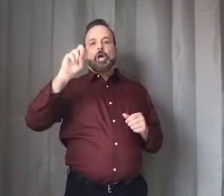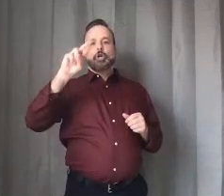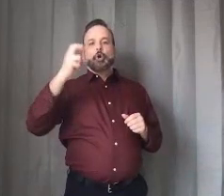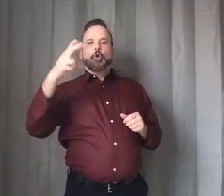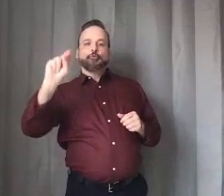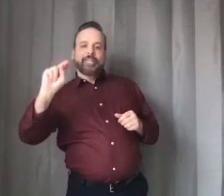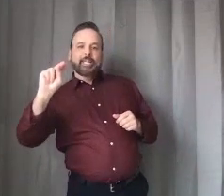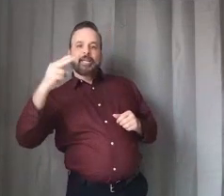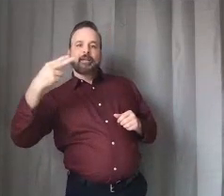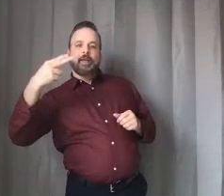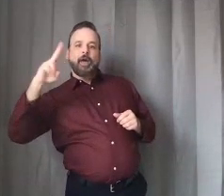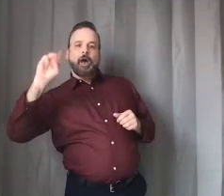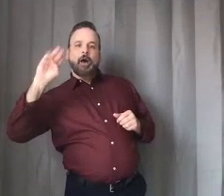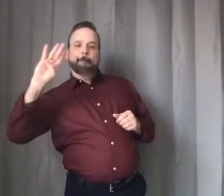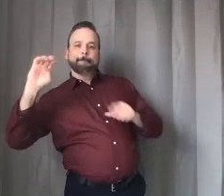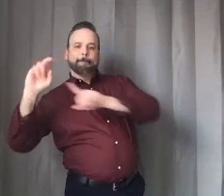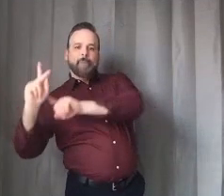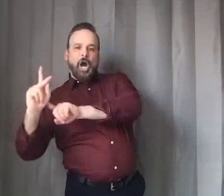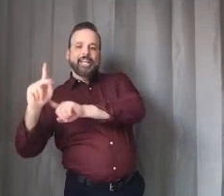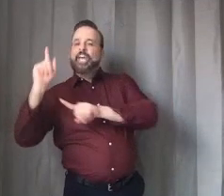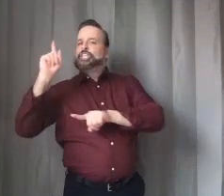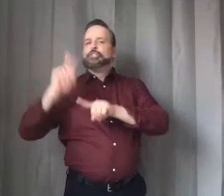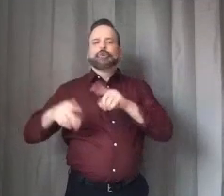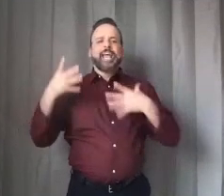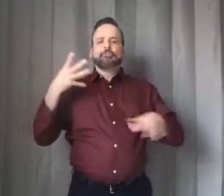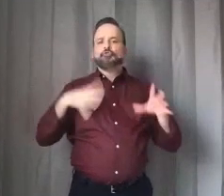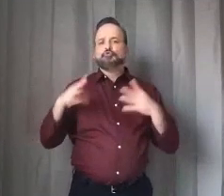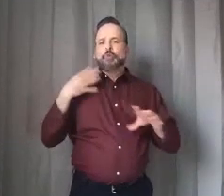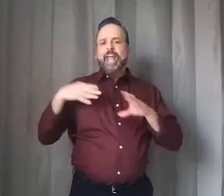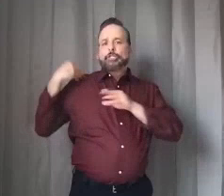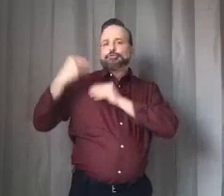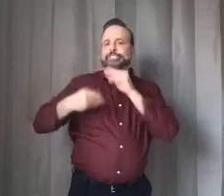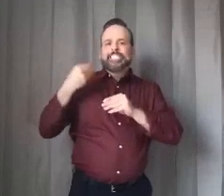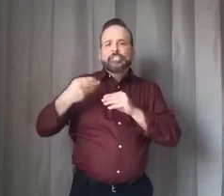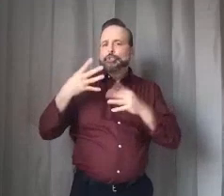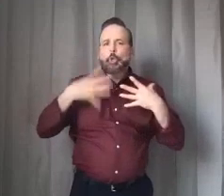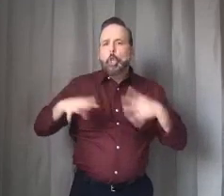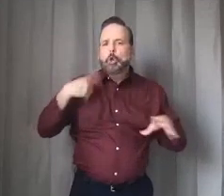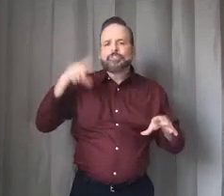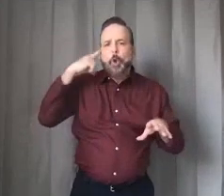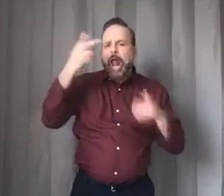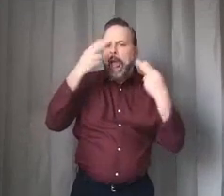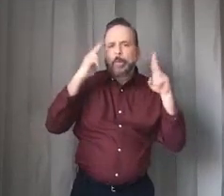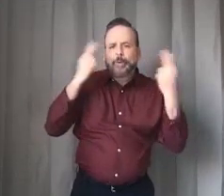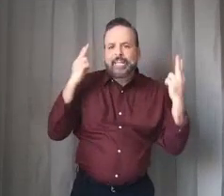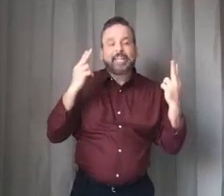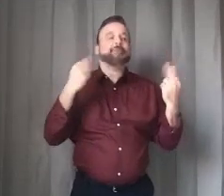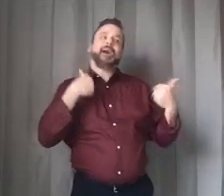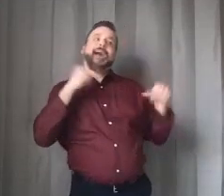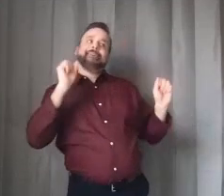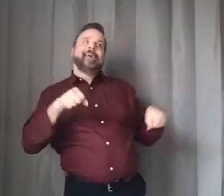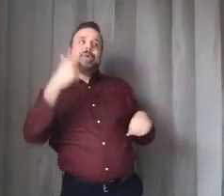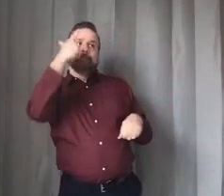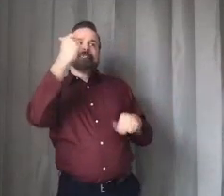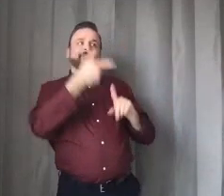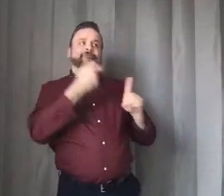know people are like, you can't wear traditional clothes as Halloween costumes, but I'm like, but I'm Korean, so I can do it. And I can break it out.